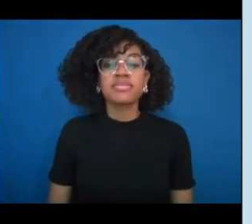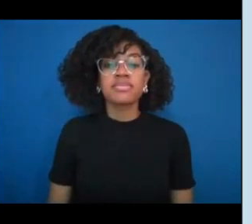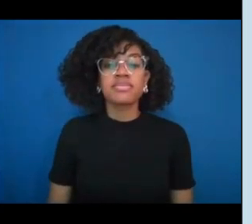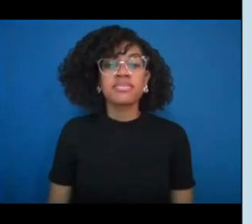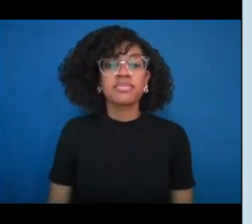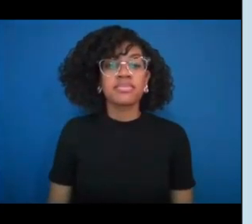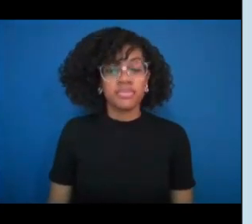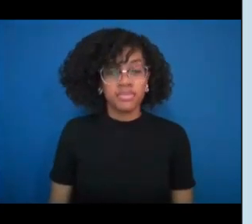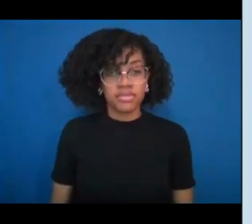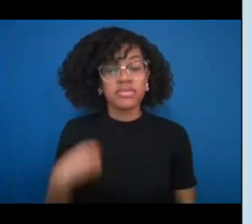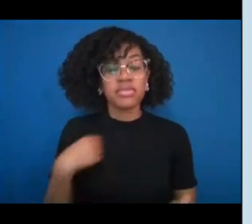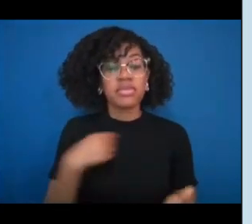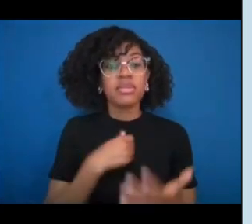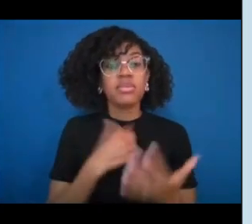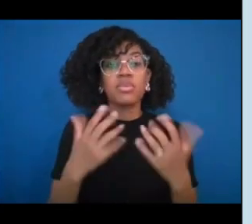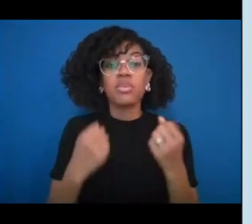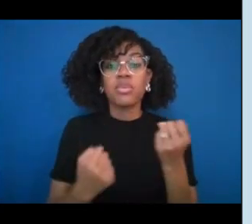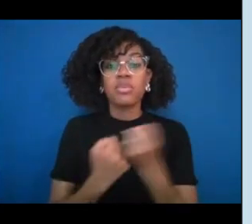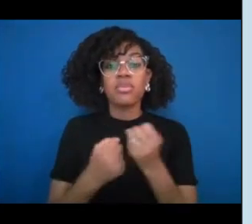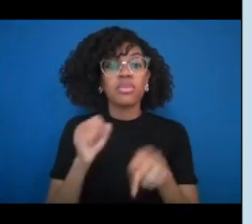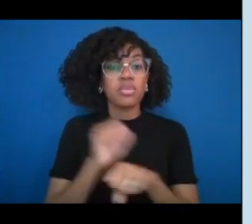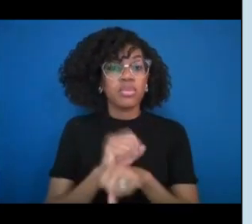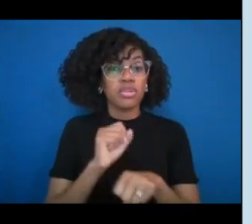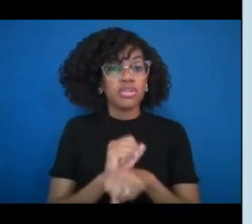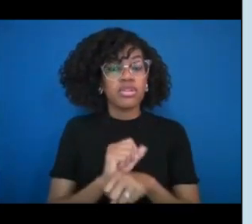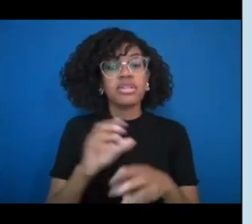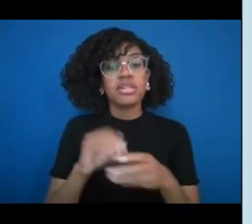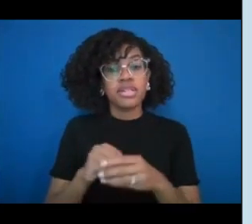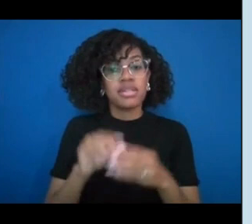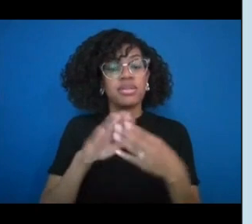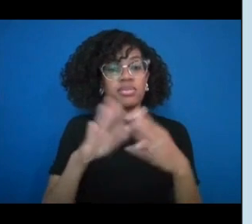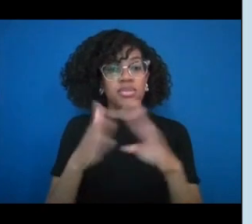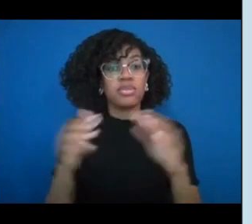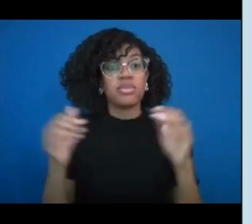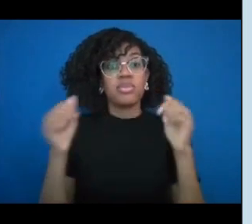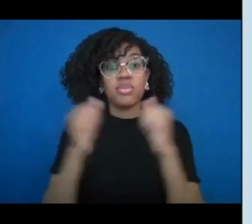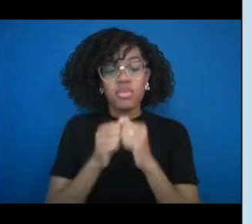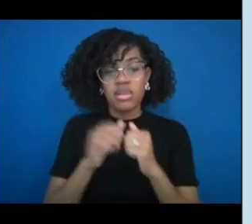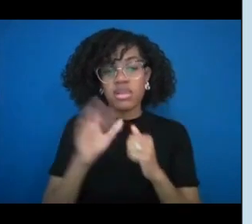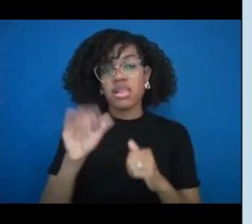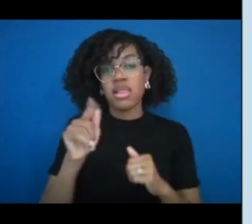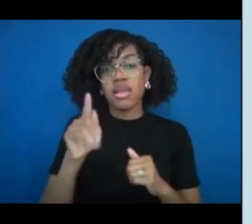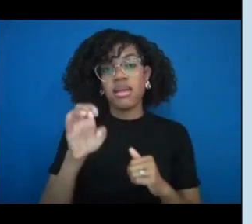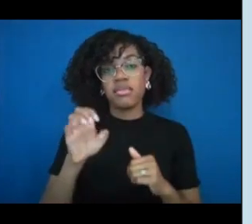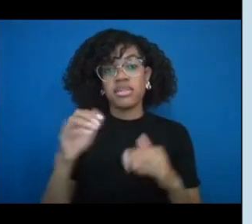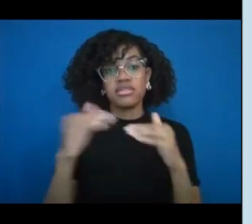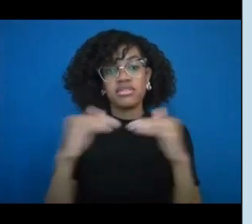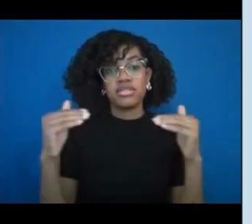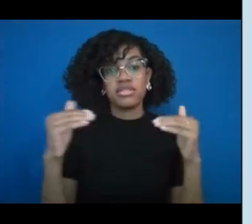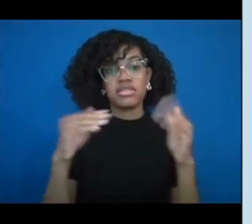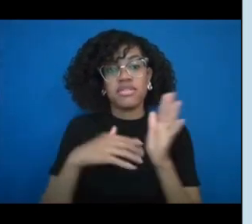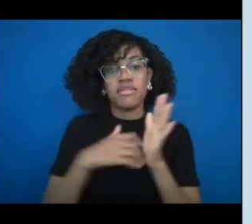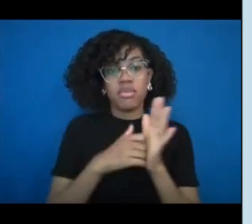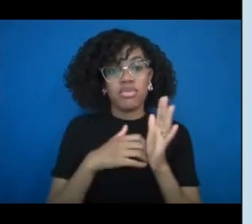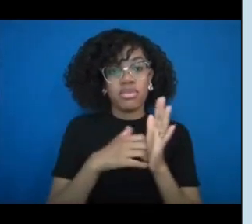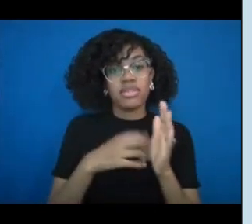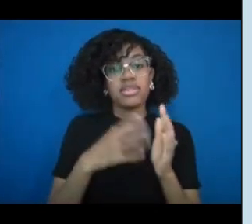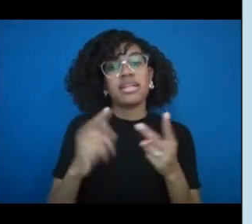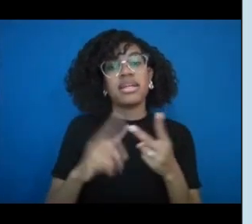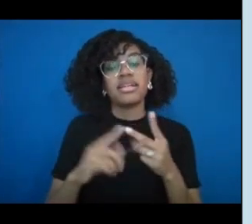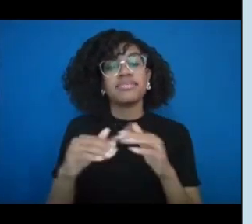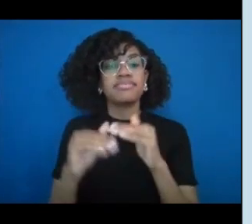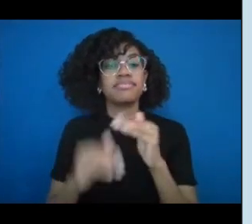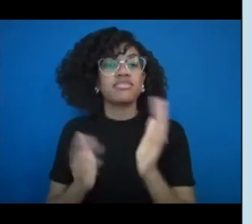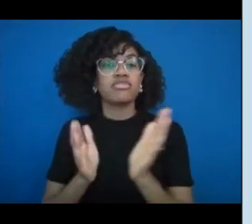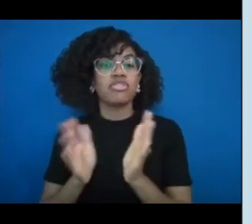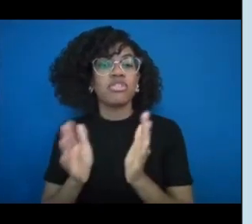We want to support work in communities with climate justice vulnerabilities and in disadvantaged communities